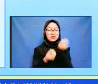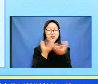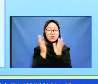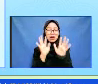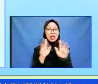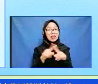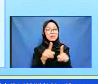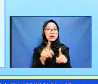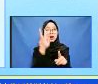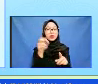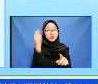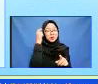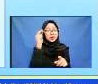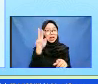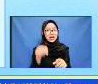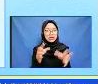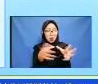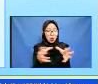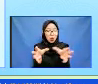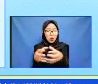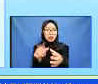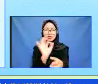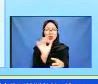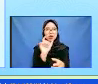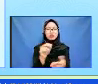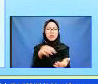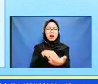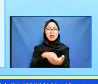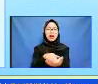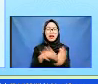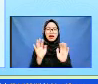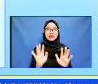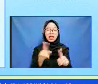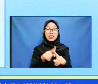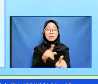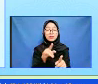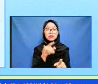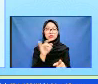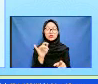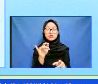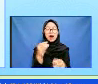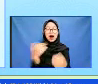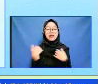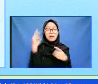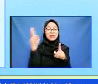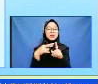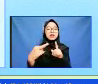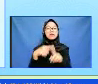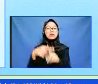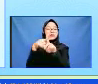vulnerable, but in positive way. We can see they are also effective actors or